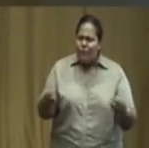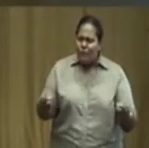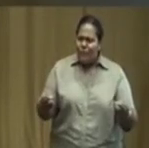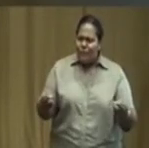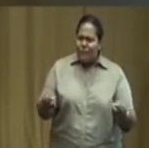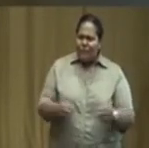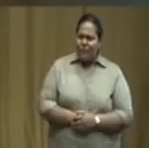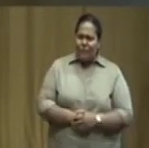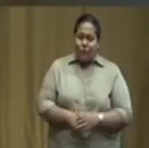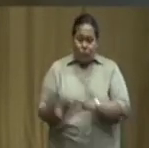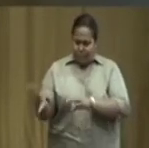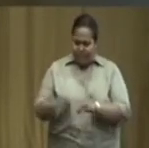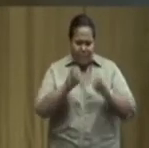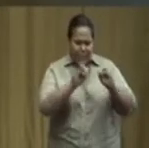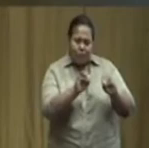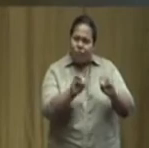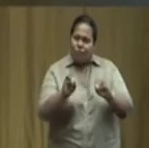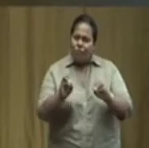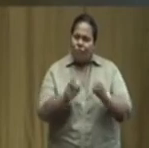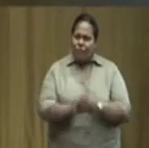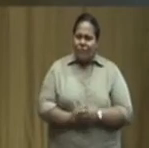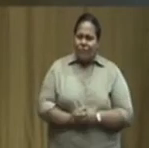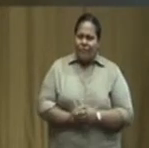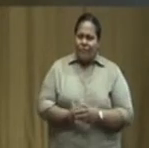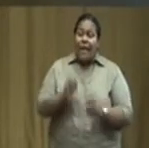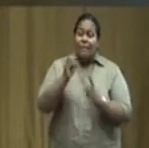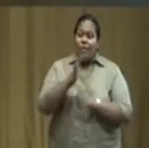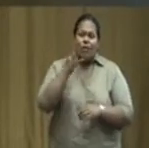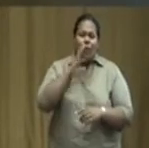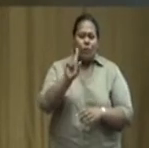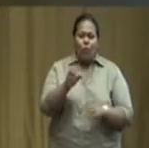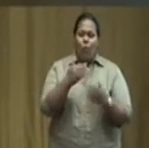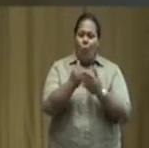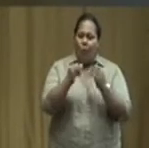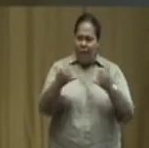courses, and especially when undertaking online conversion.